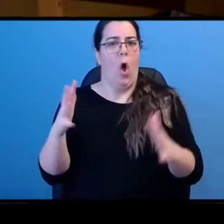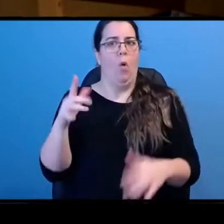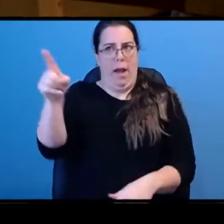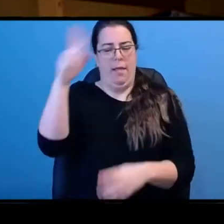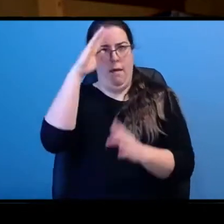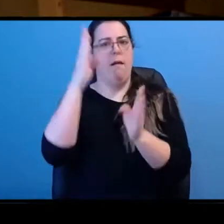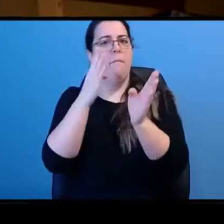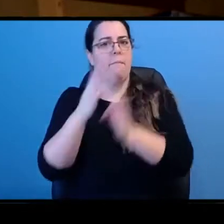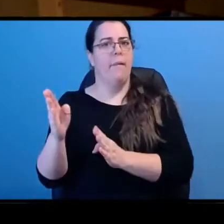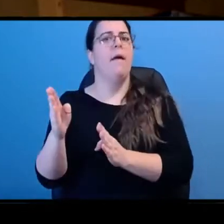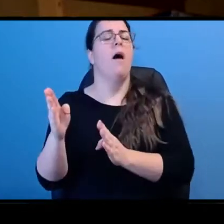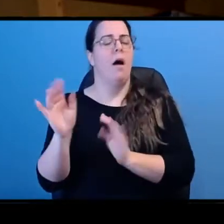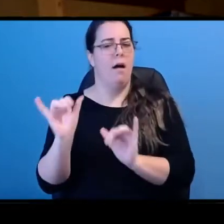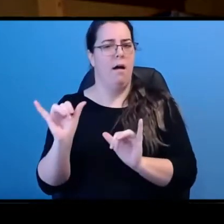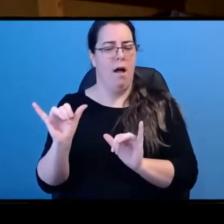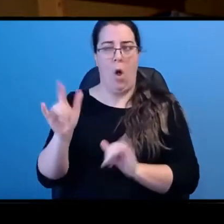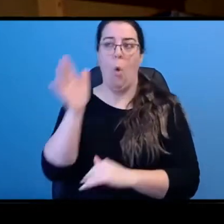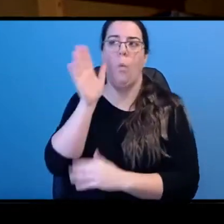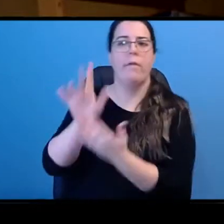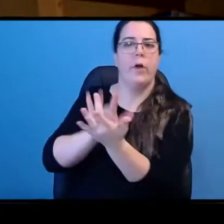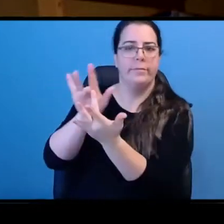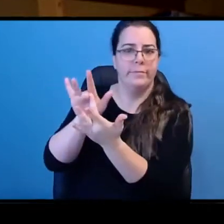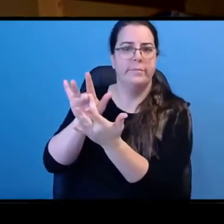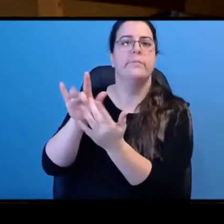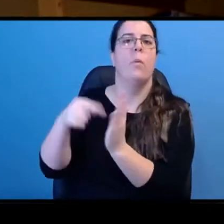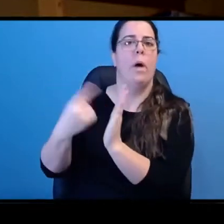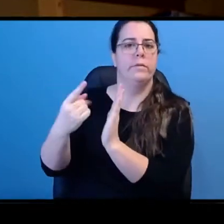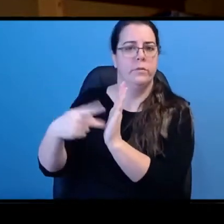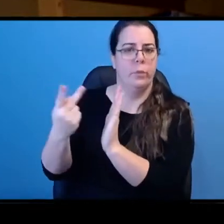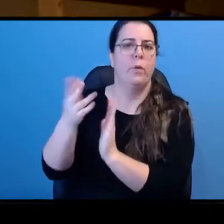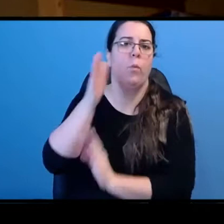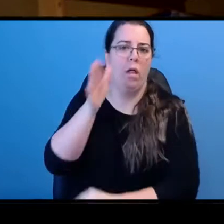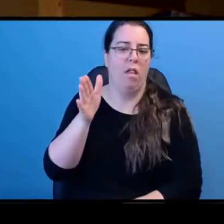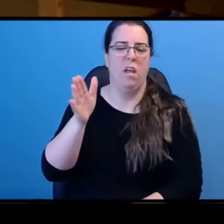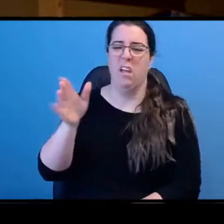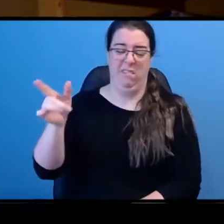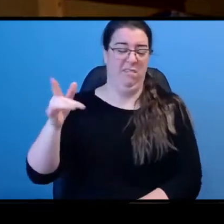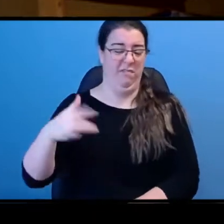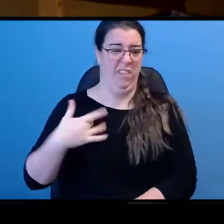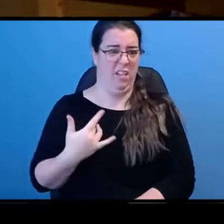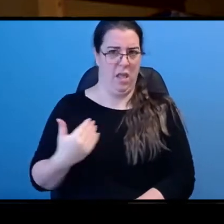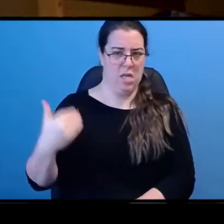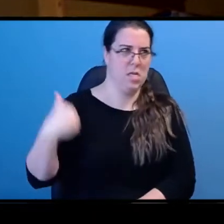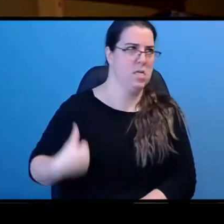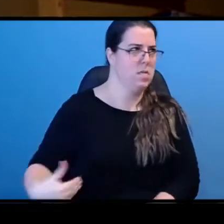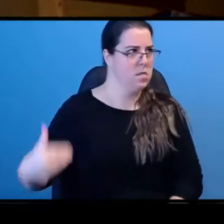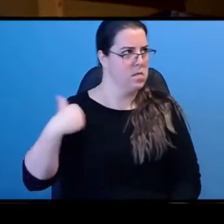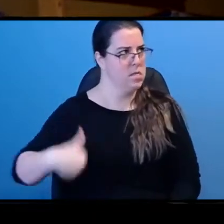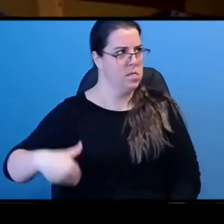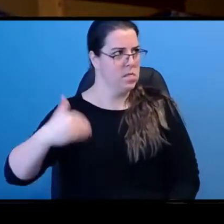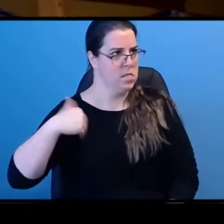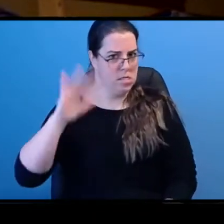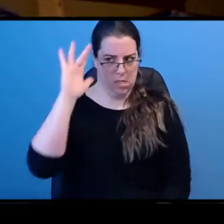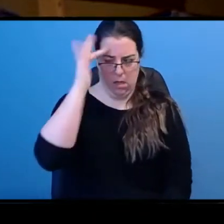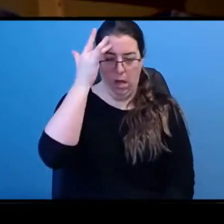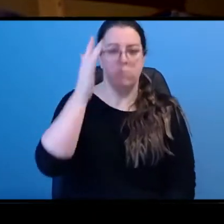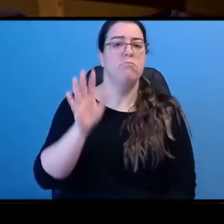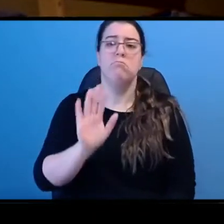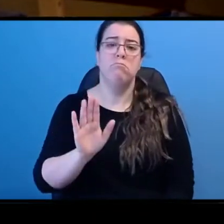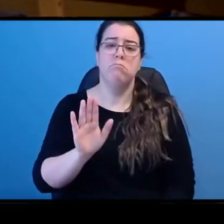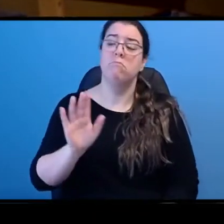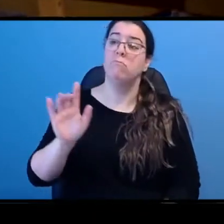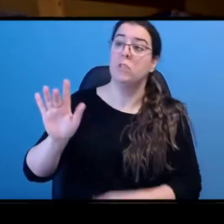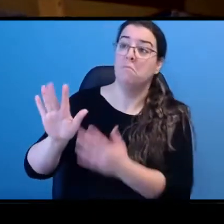again, so it doesn't feel like you're bugging them or harassing them, because you've already asked their permission to circle back to them at some predetermined